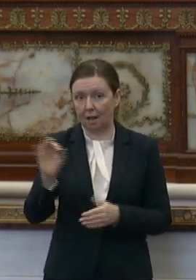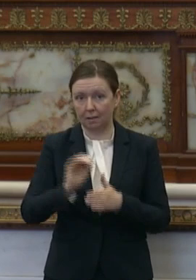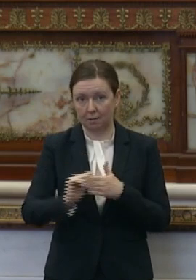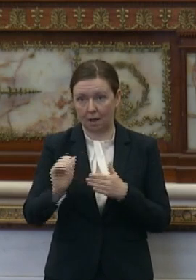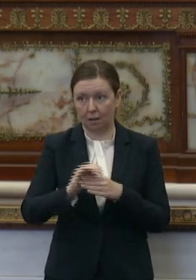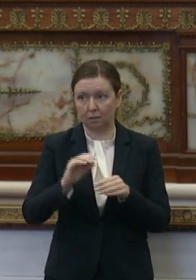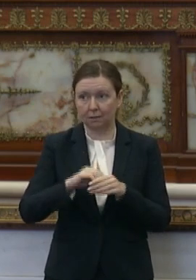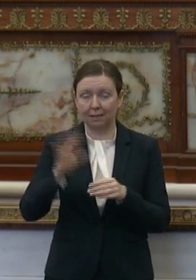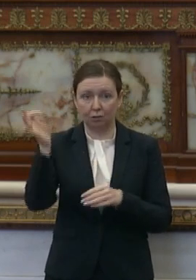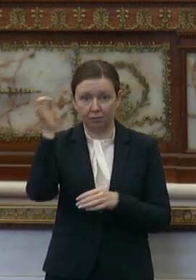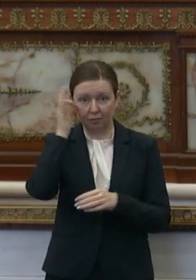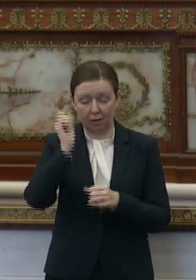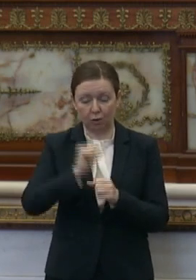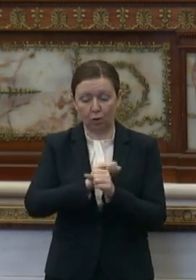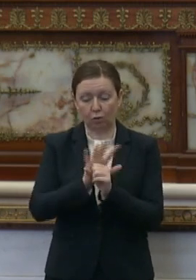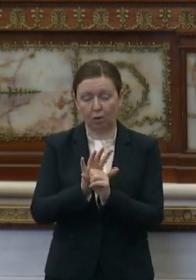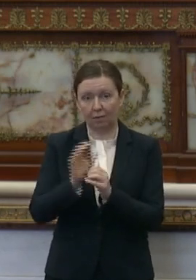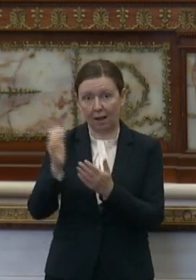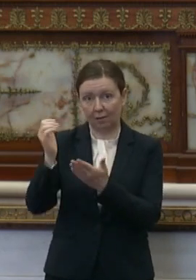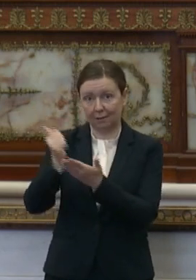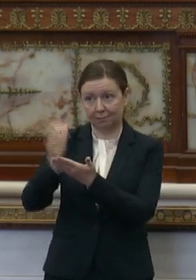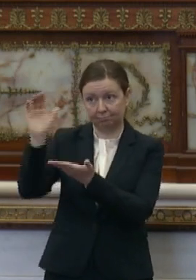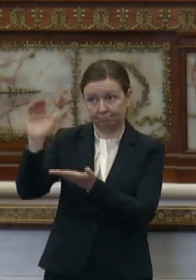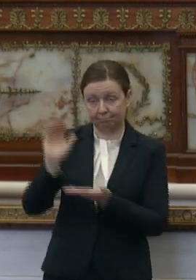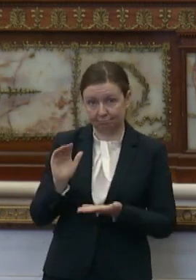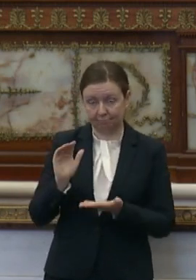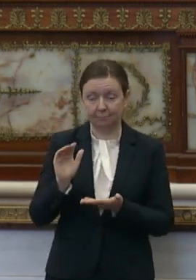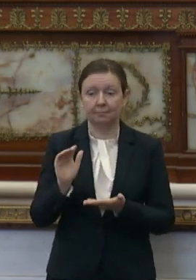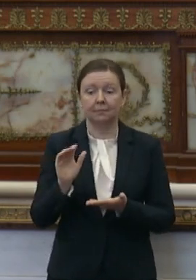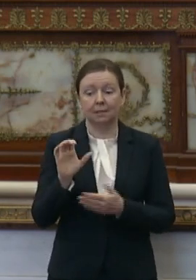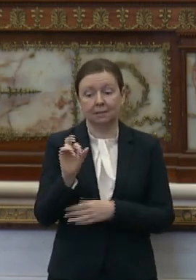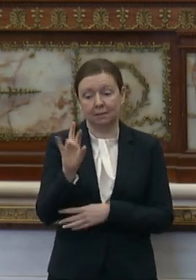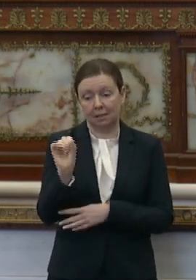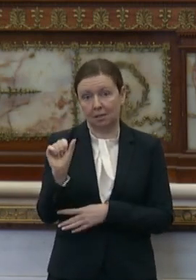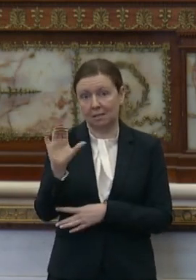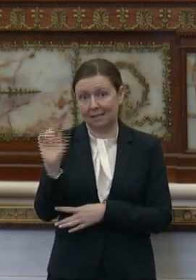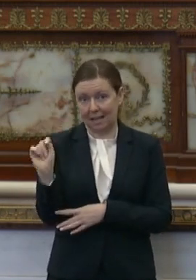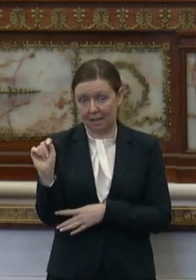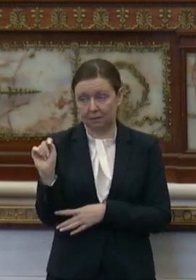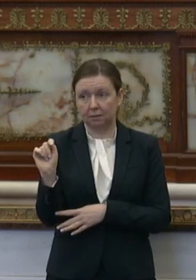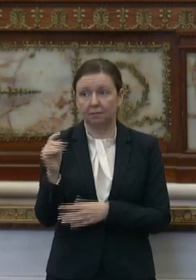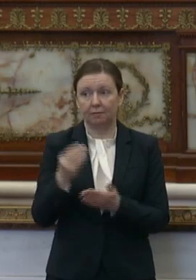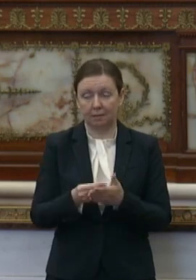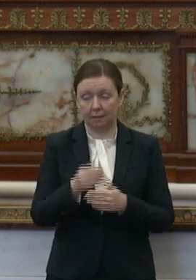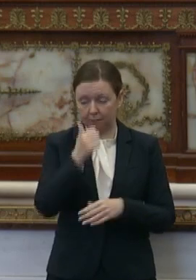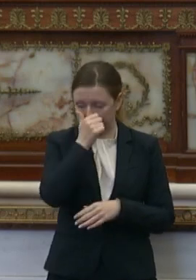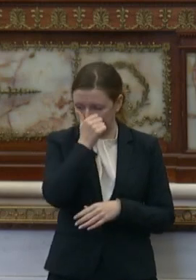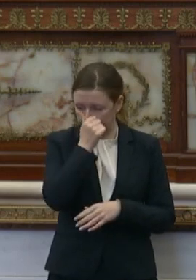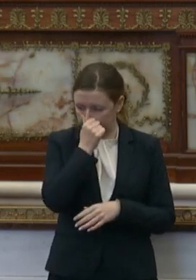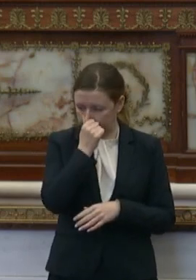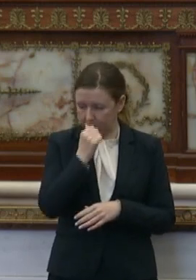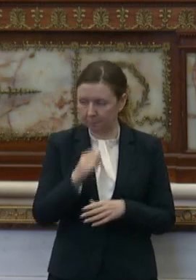$40,410,779 in federal coronavirus aid, relief, and economic security act CARES funding.